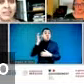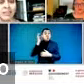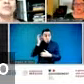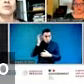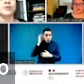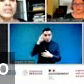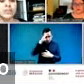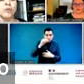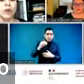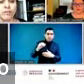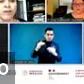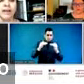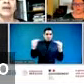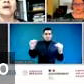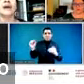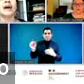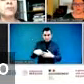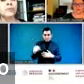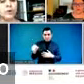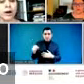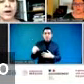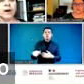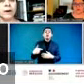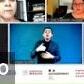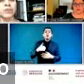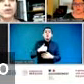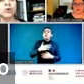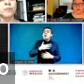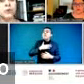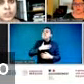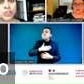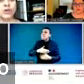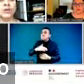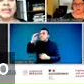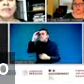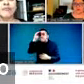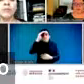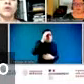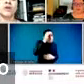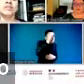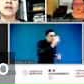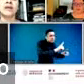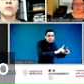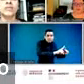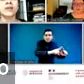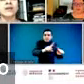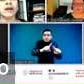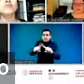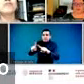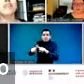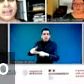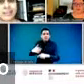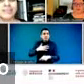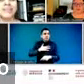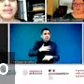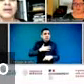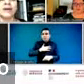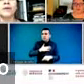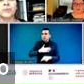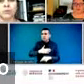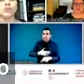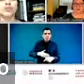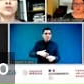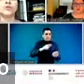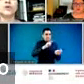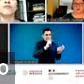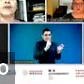others. So you need to modify and approach your legal frameworks with a kind of graded